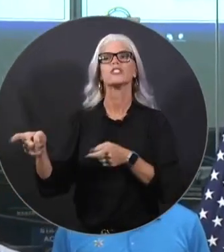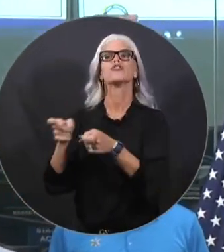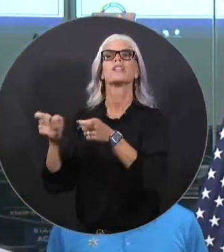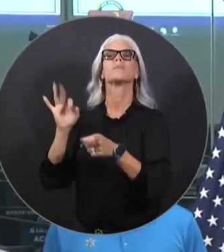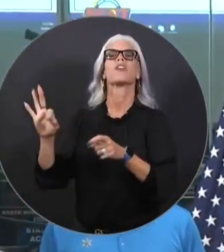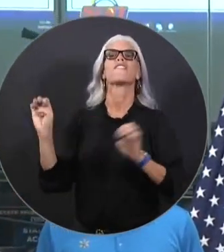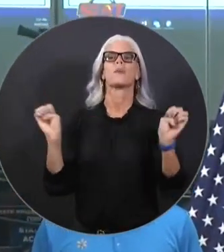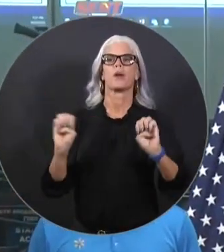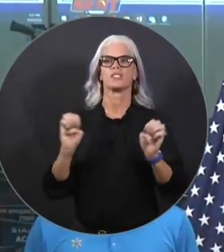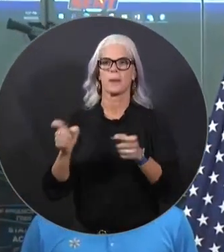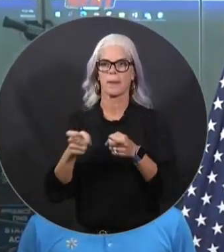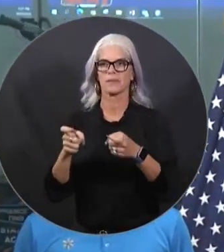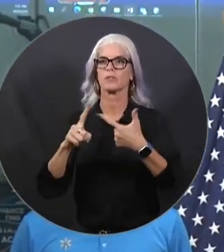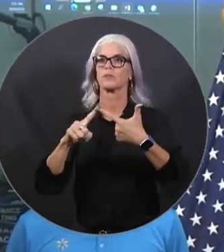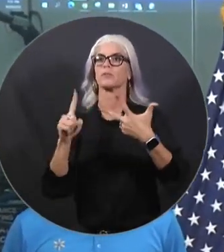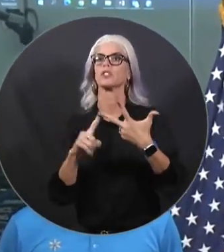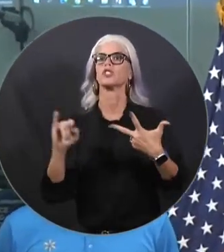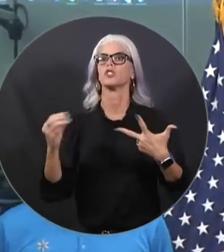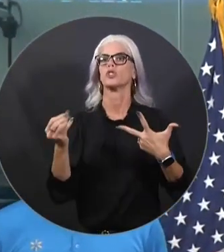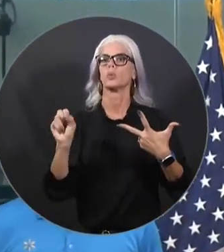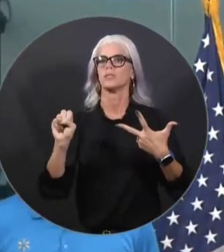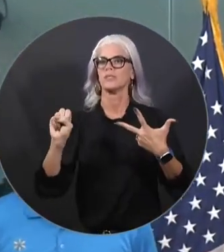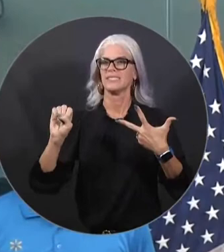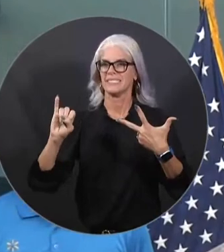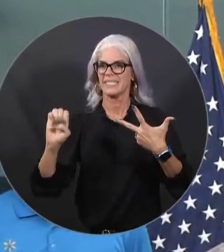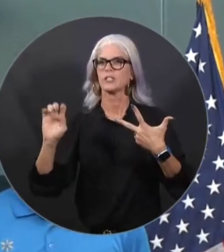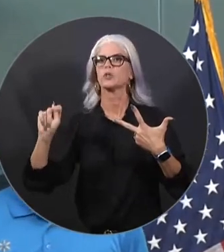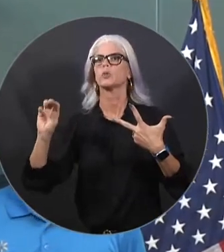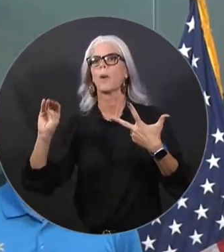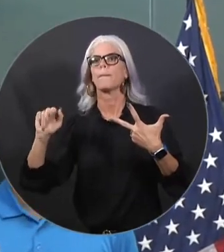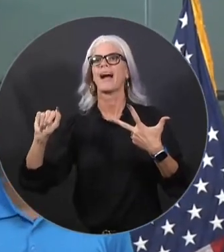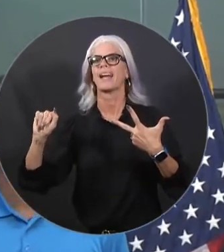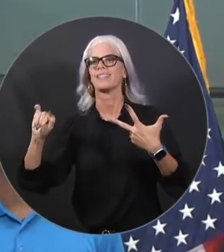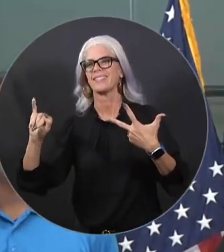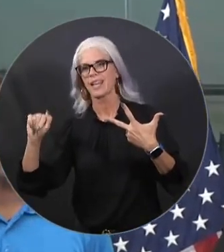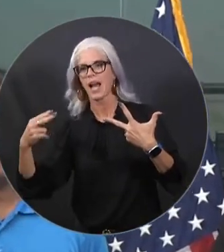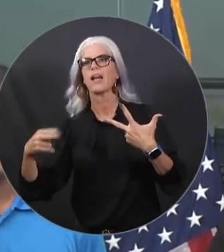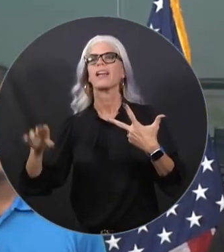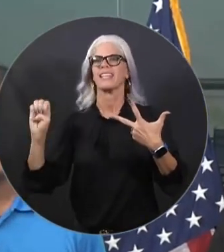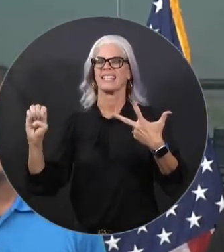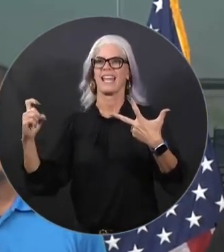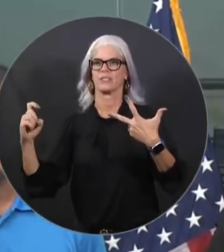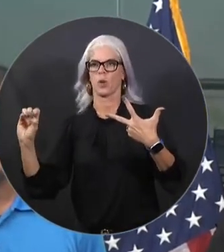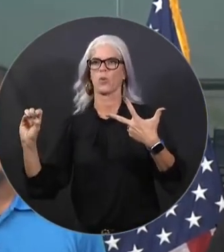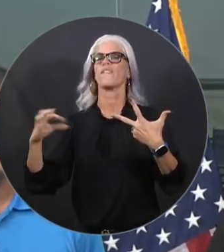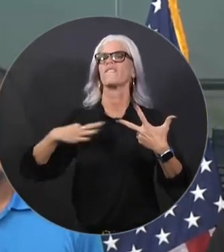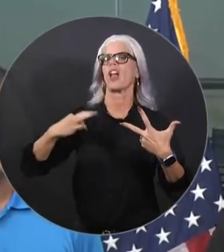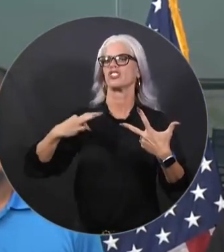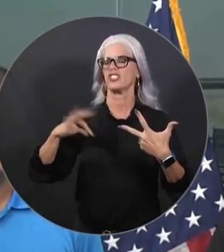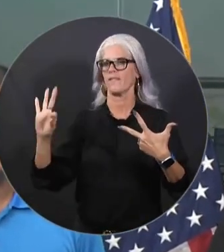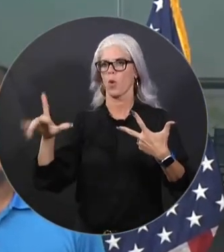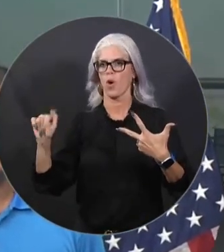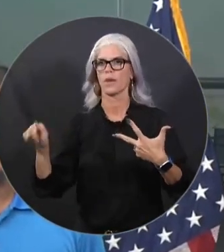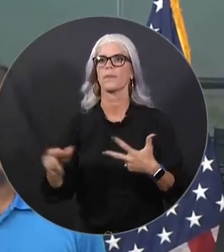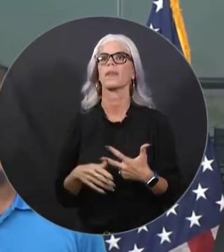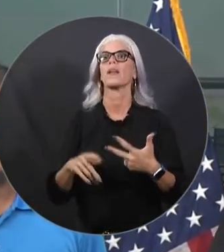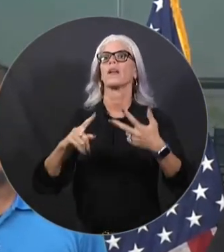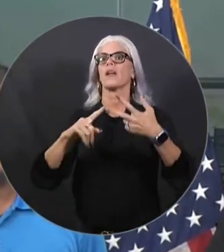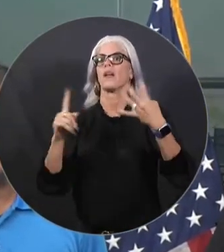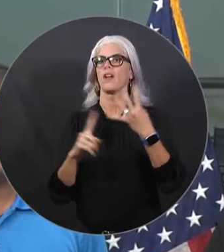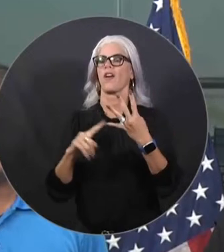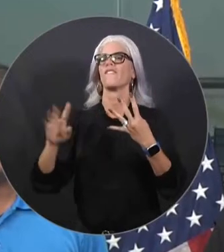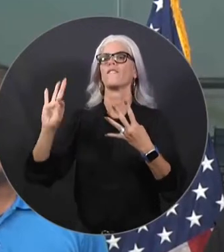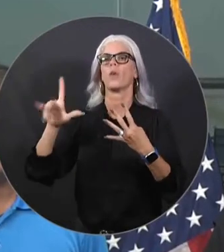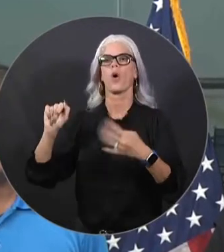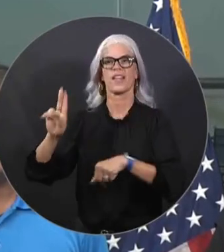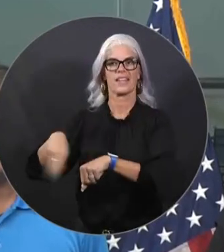Chief Executive Officer of Volunteer Florida, Gracia Check from FEMA, Jim Eifert, Florida National Guard, and John Ferner,